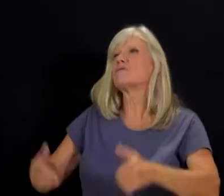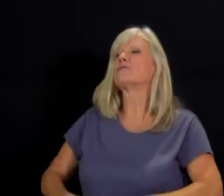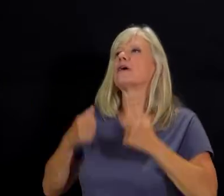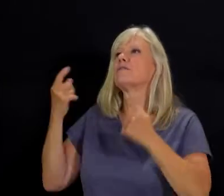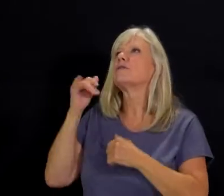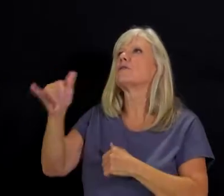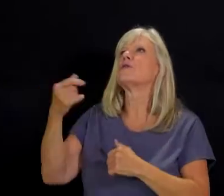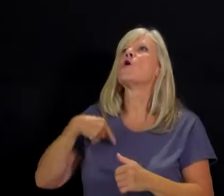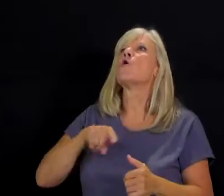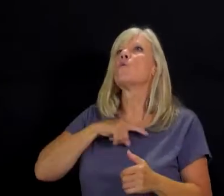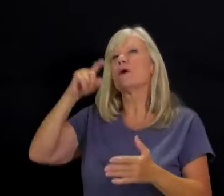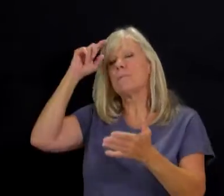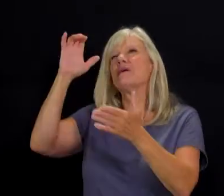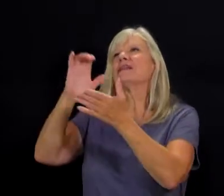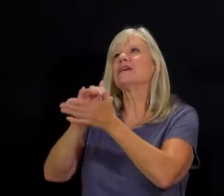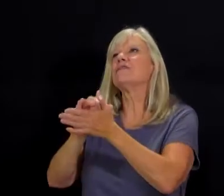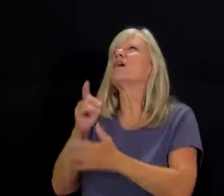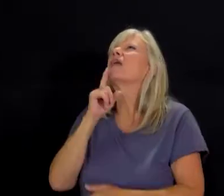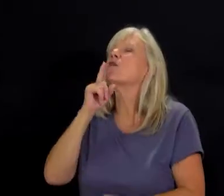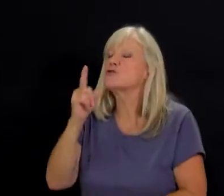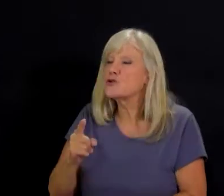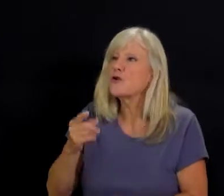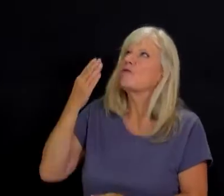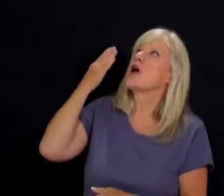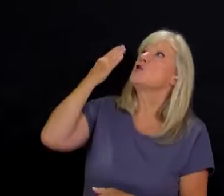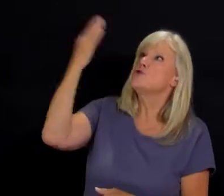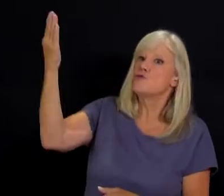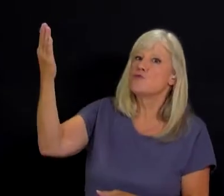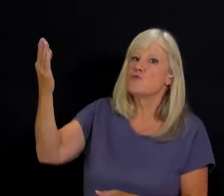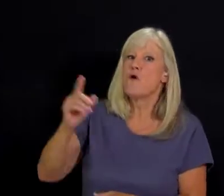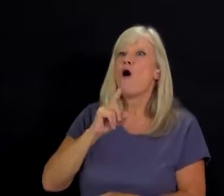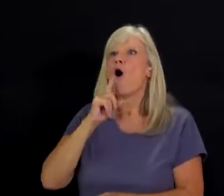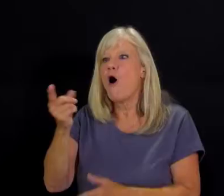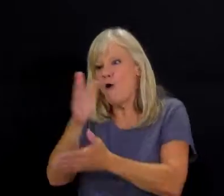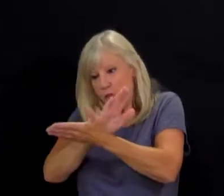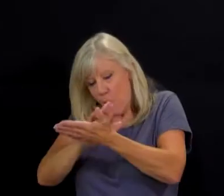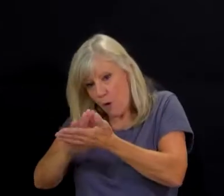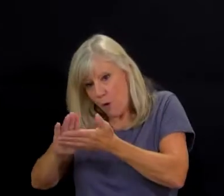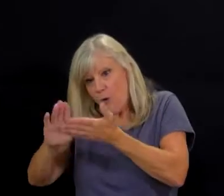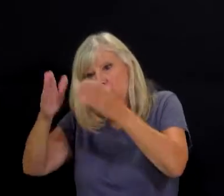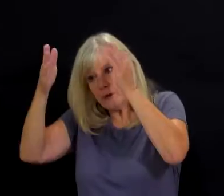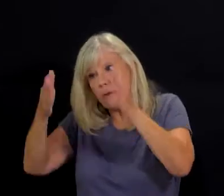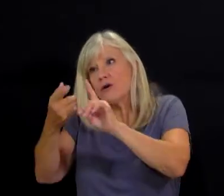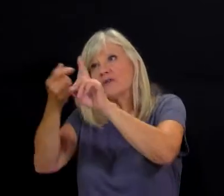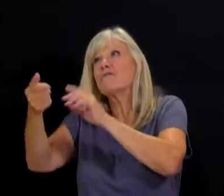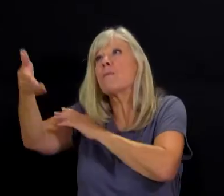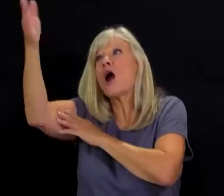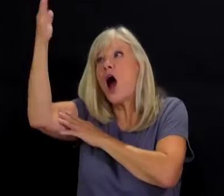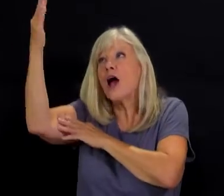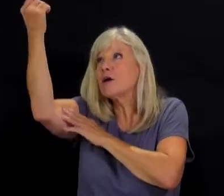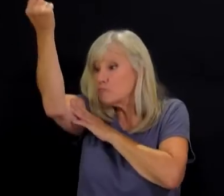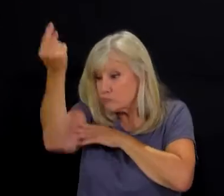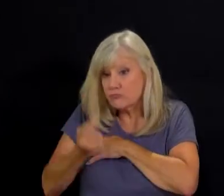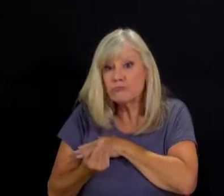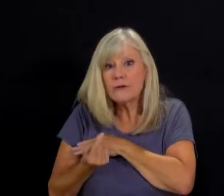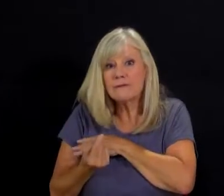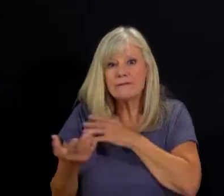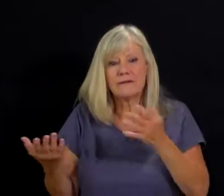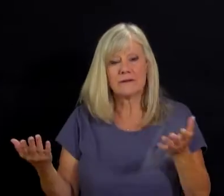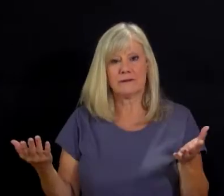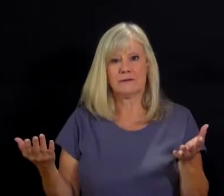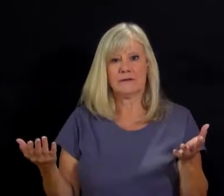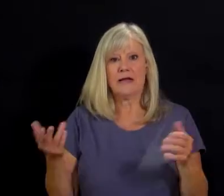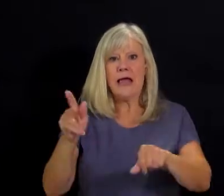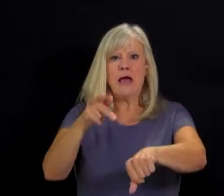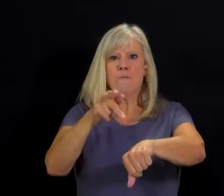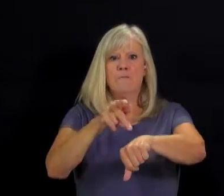to believe and are convinced that you are the Holy One of God." He has